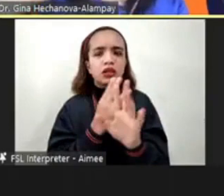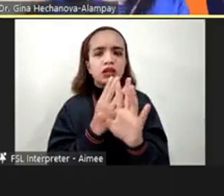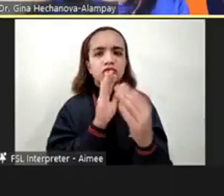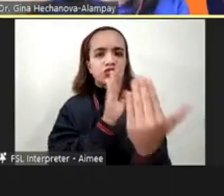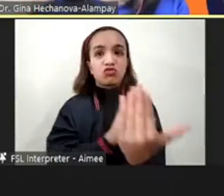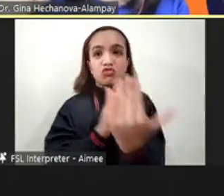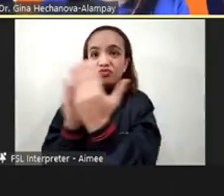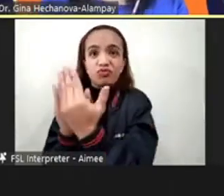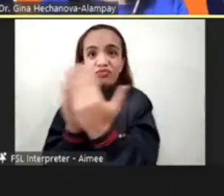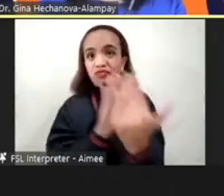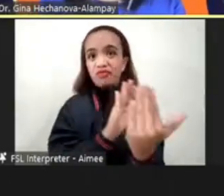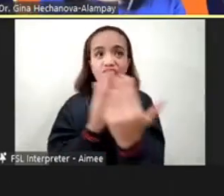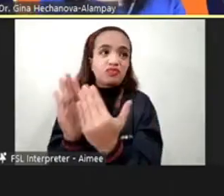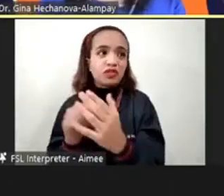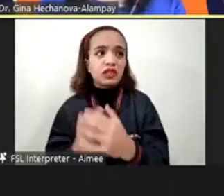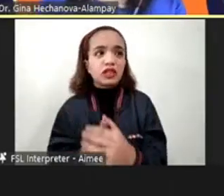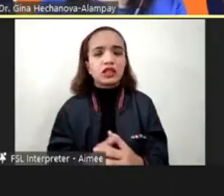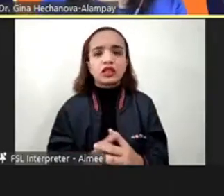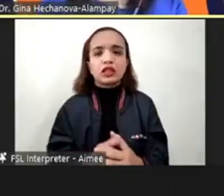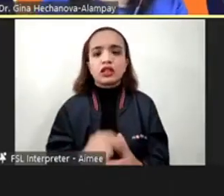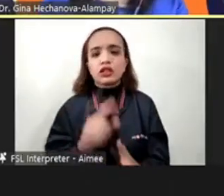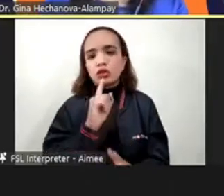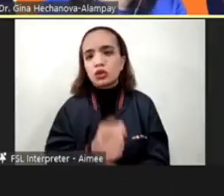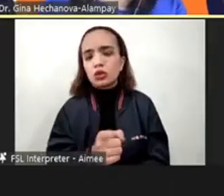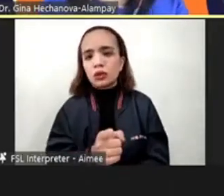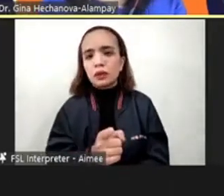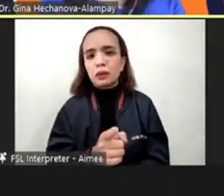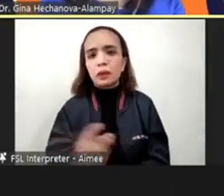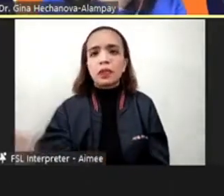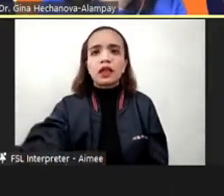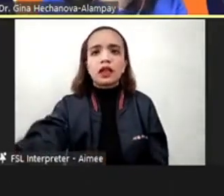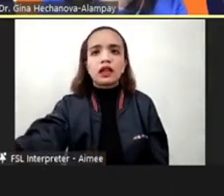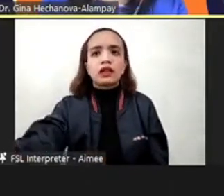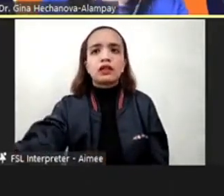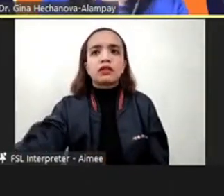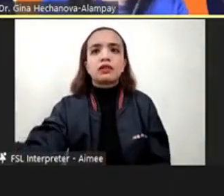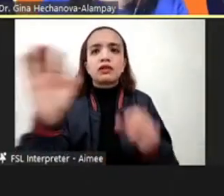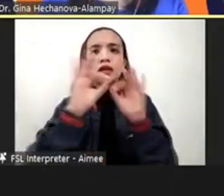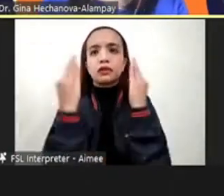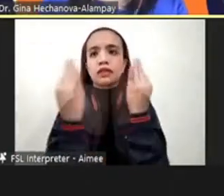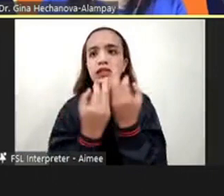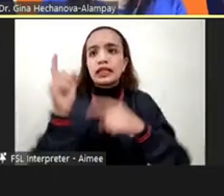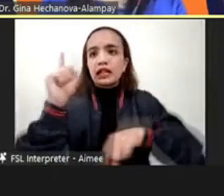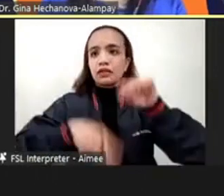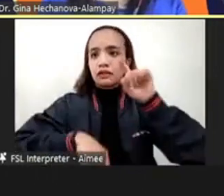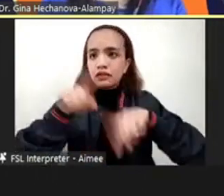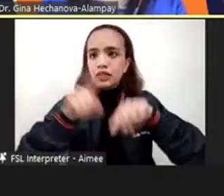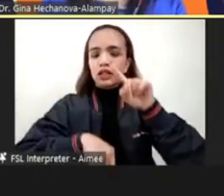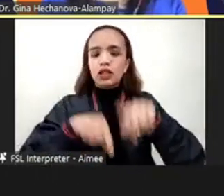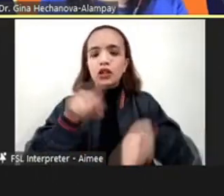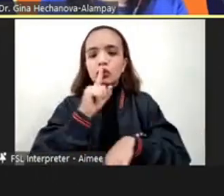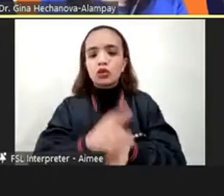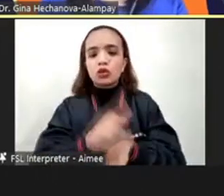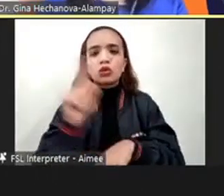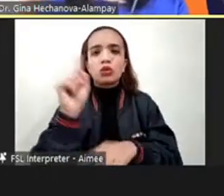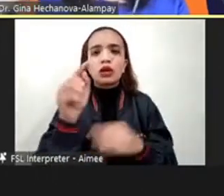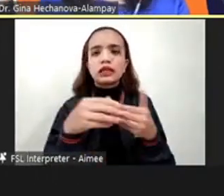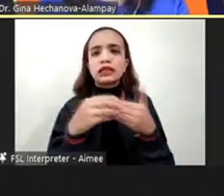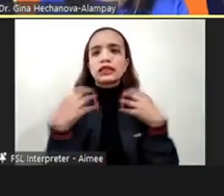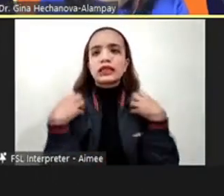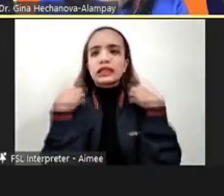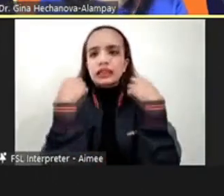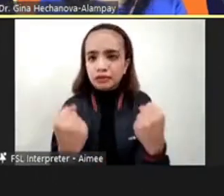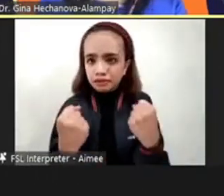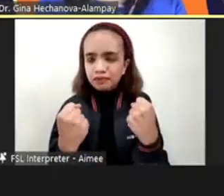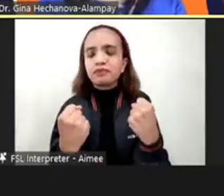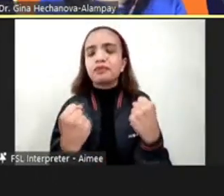encounters, meetups with families and friends that are our source of resilience.